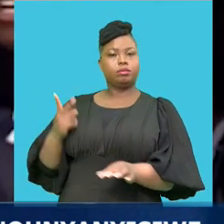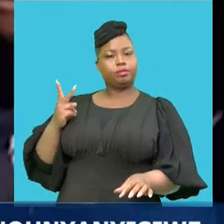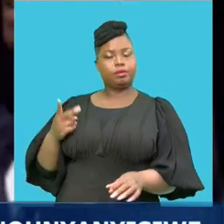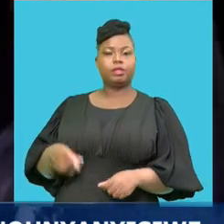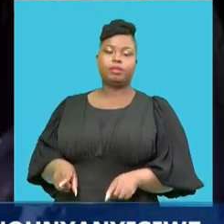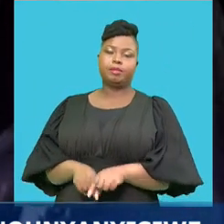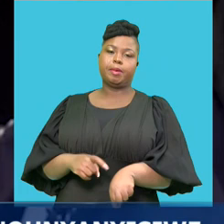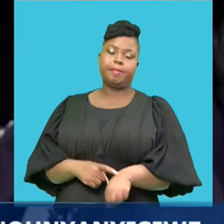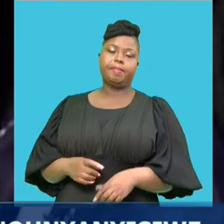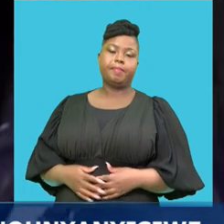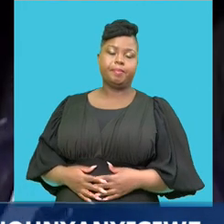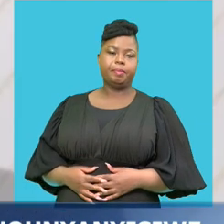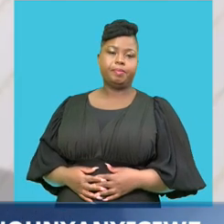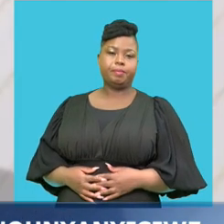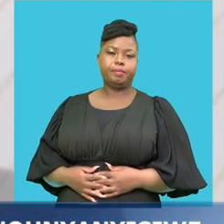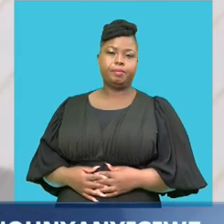immediately.